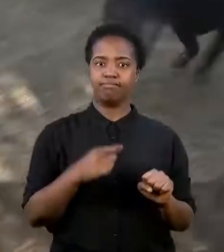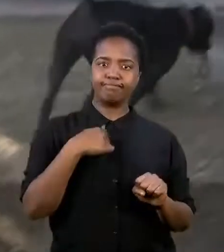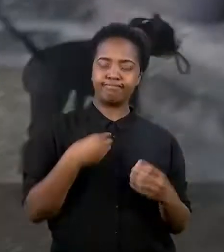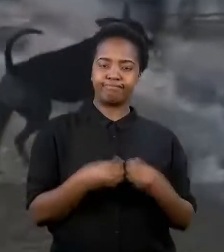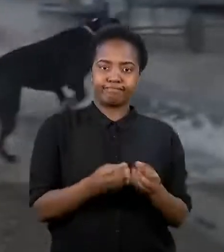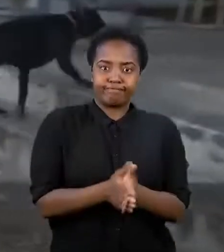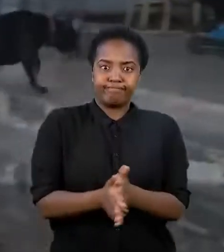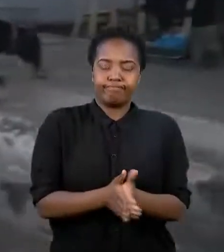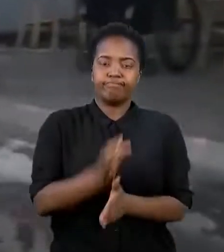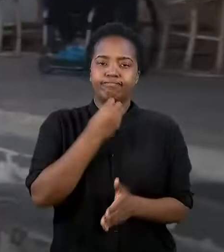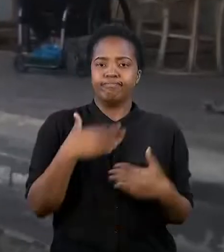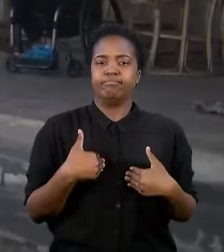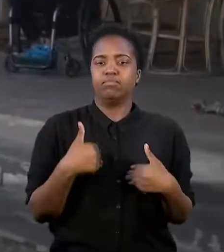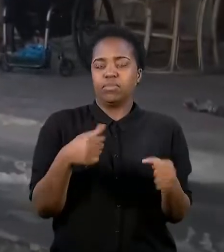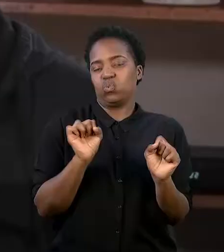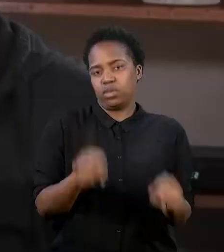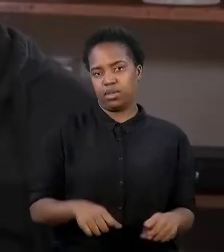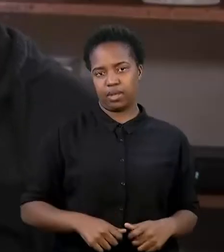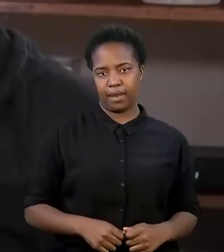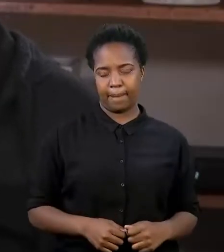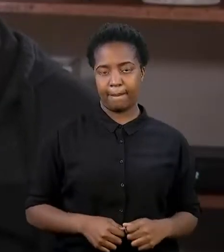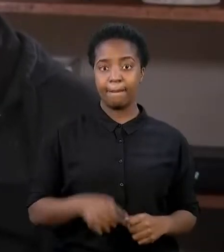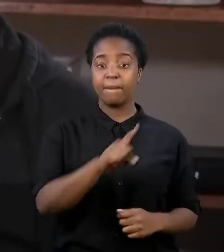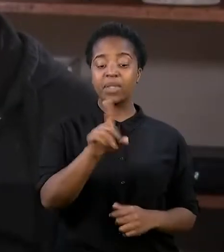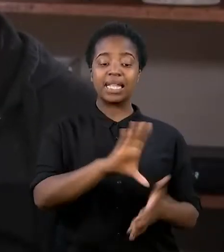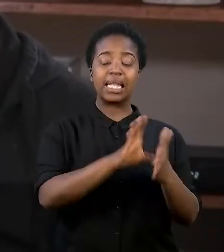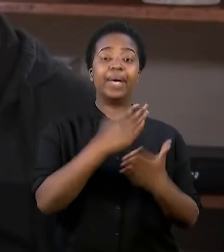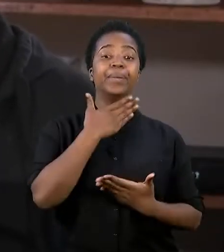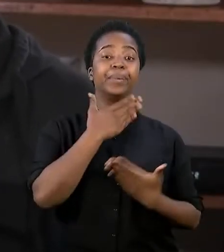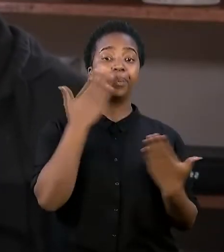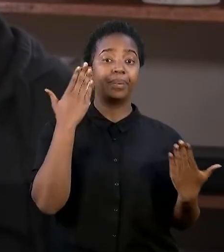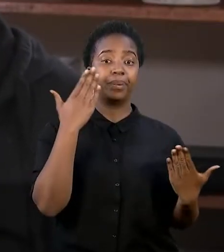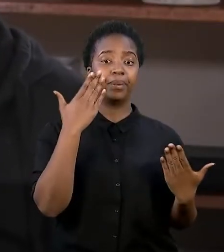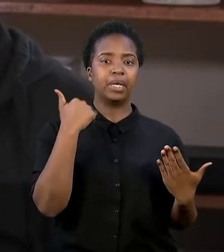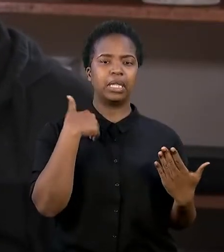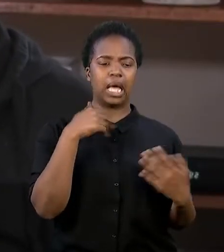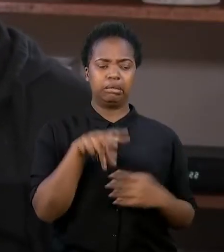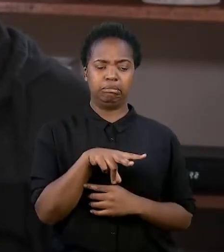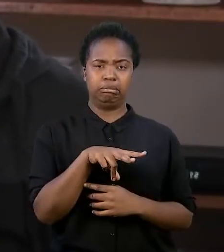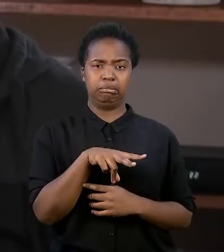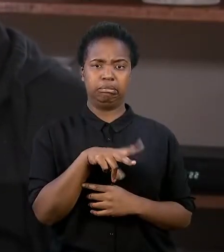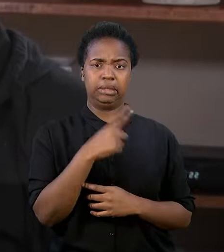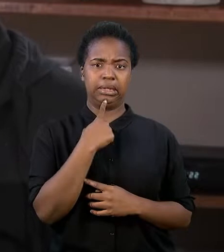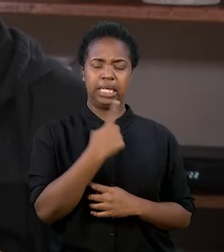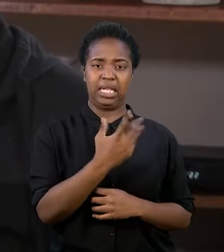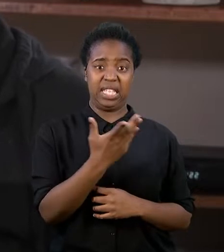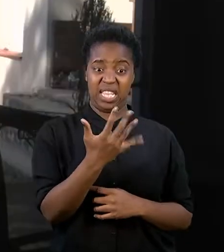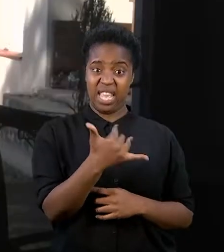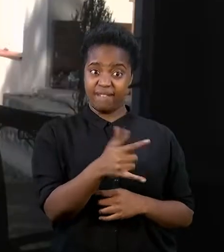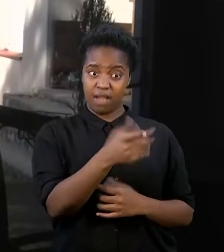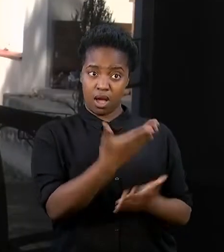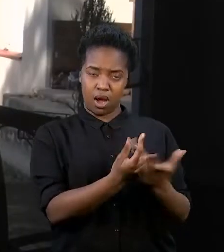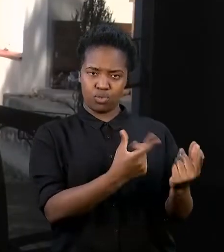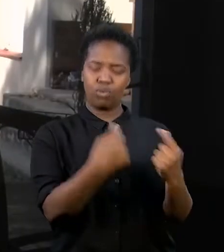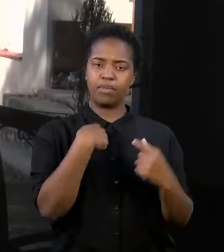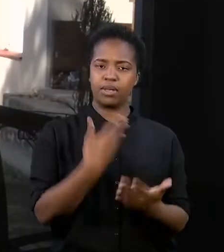an encouragement to live healthy. We have able-bodied people looking at us and they're saying, well, if